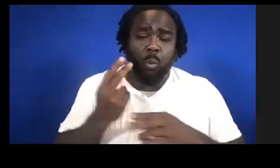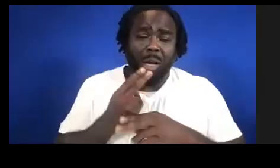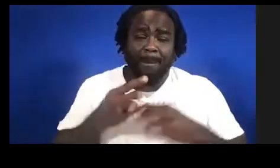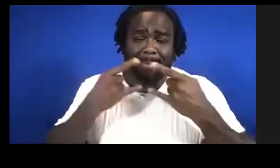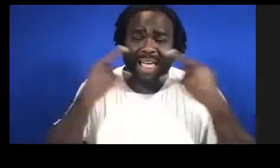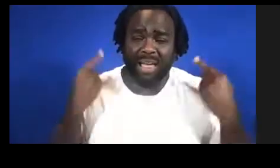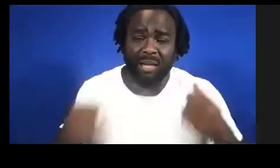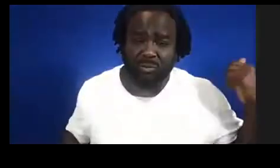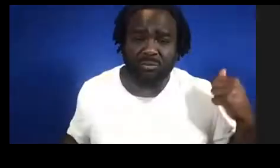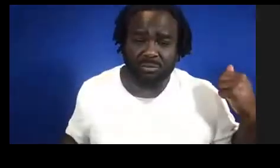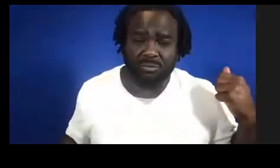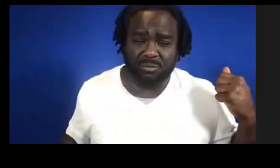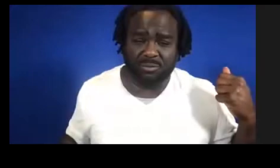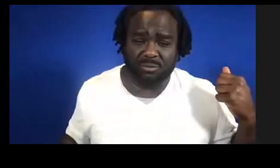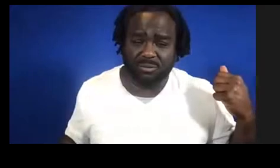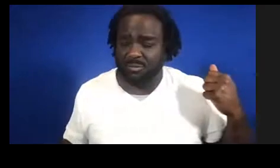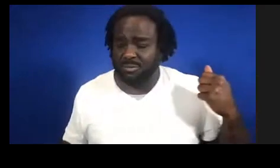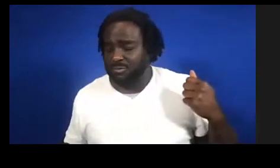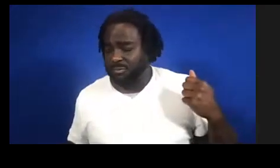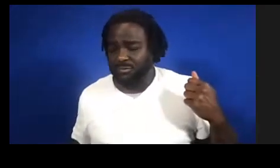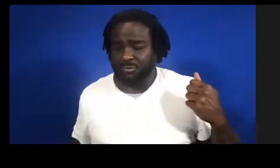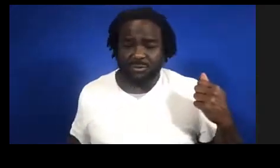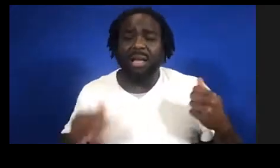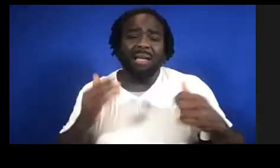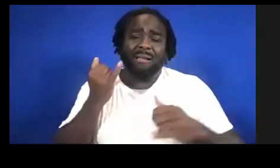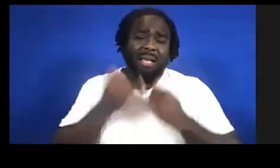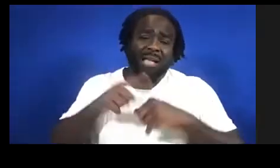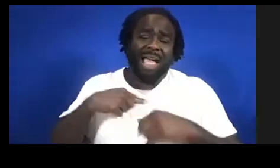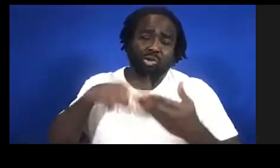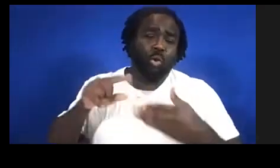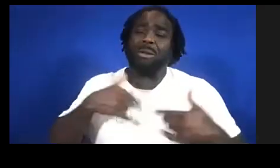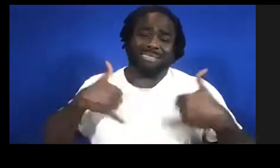right. Hey, and don't forget to wear your mask.